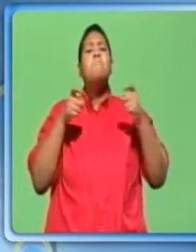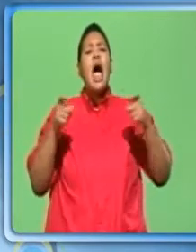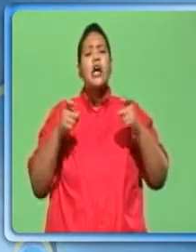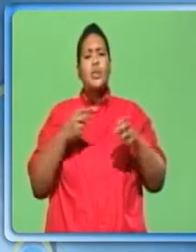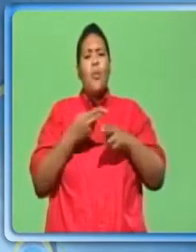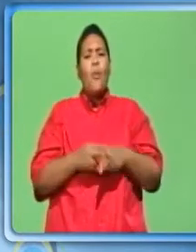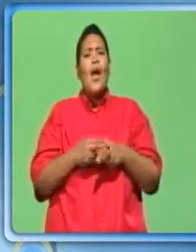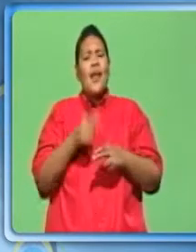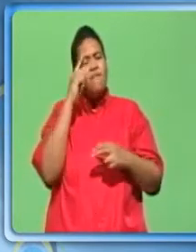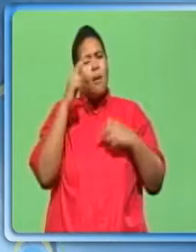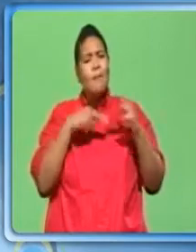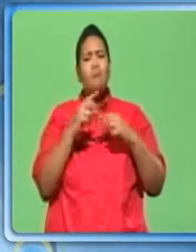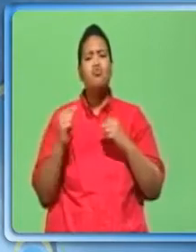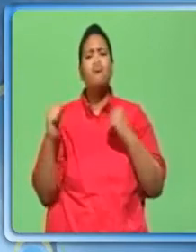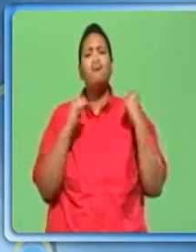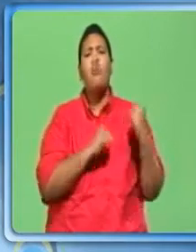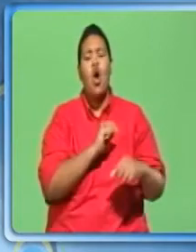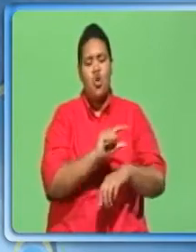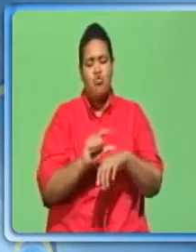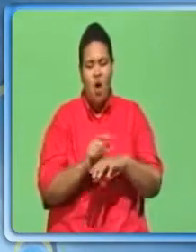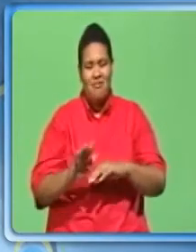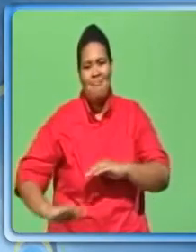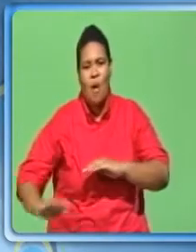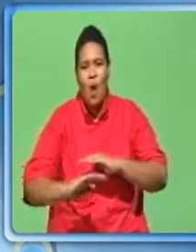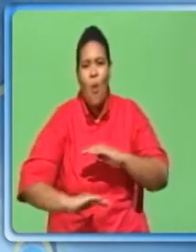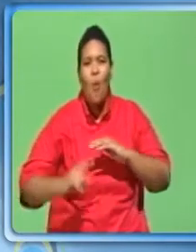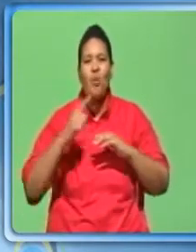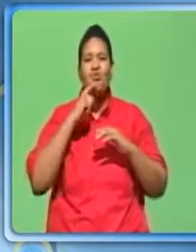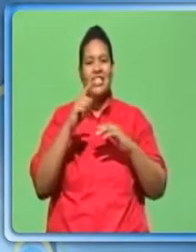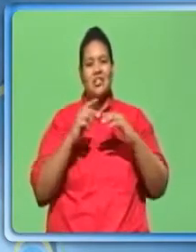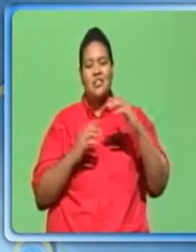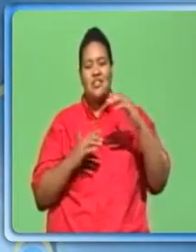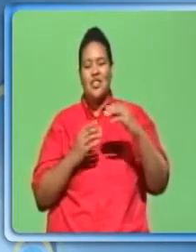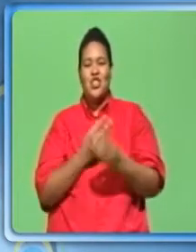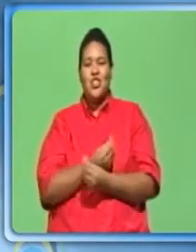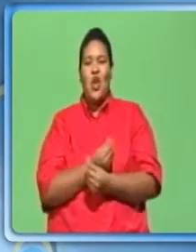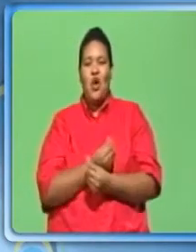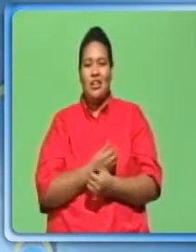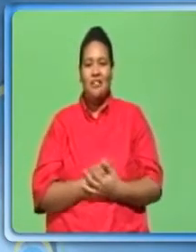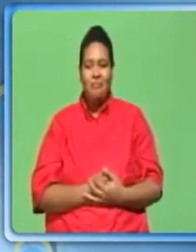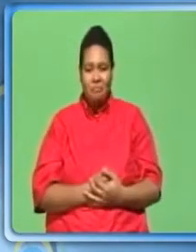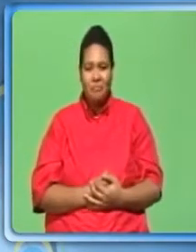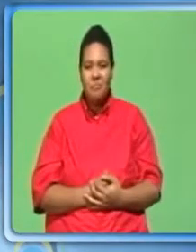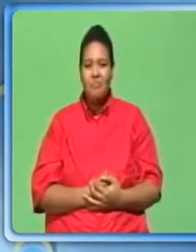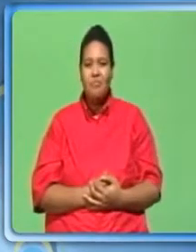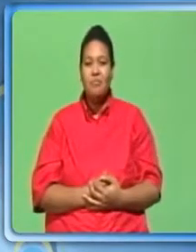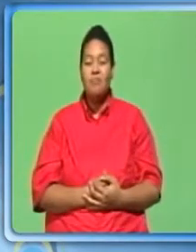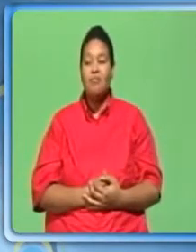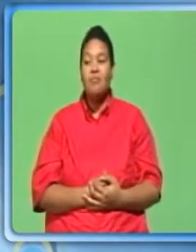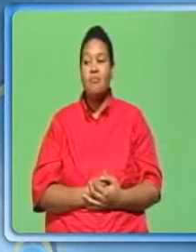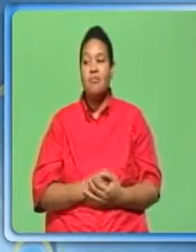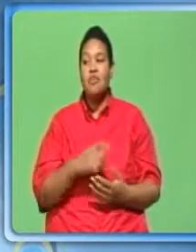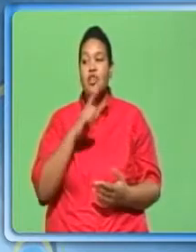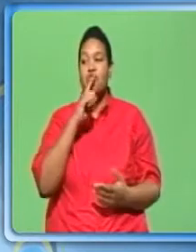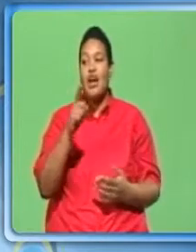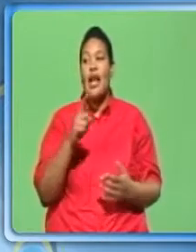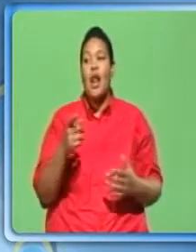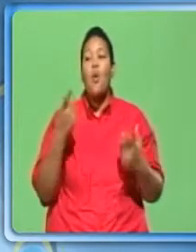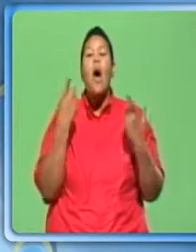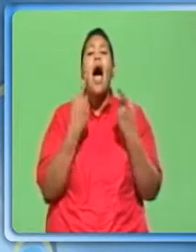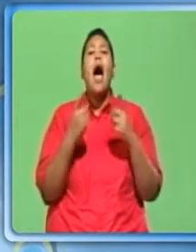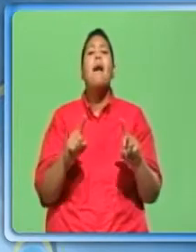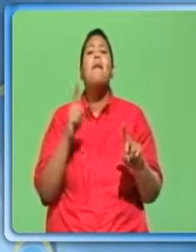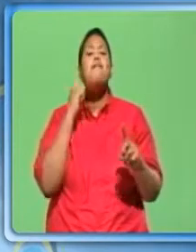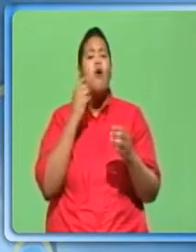by firmer ground below the poor topsoil. The consequence of foundation failure is what is